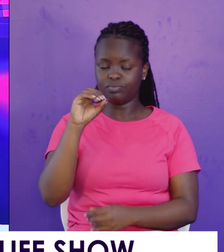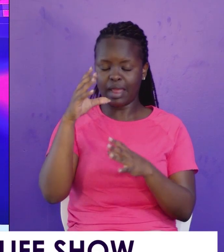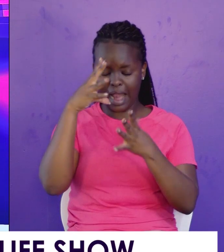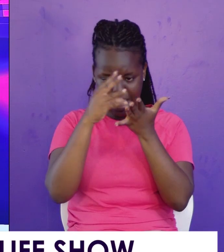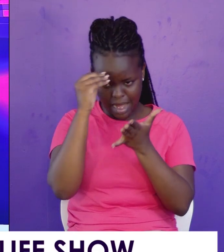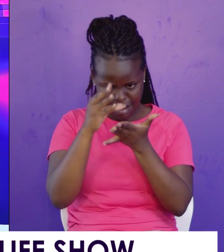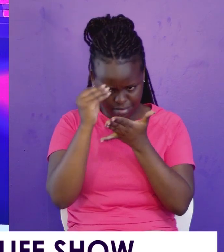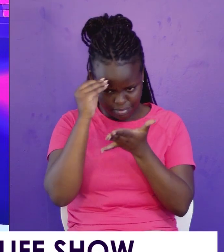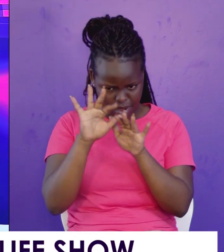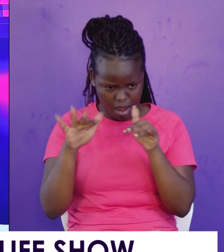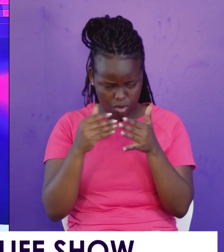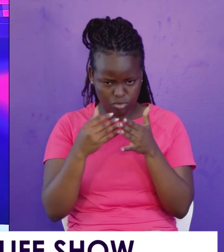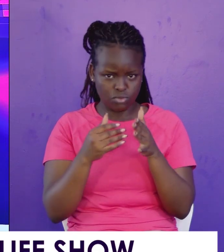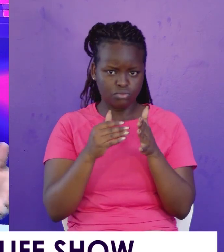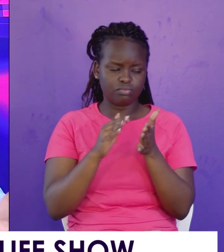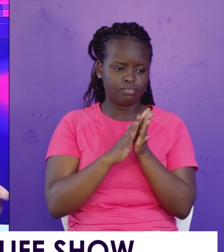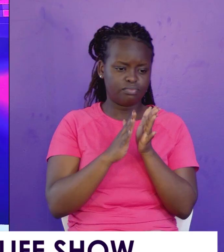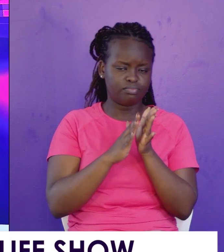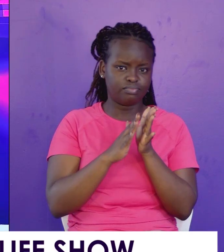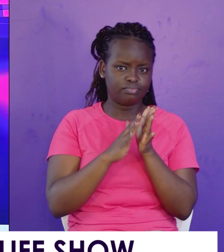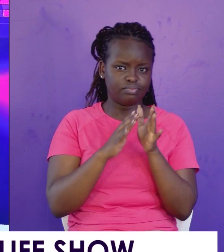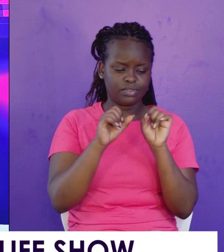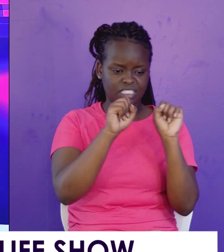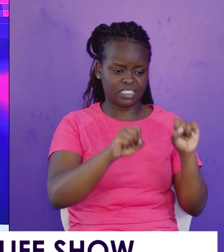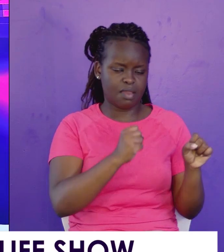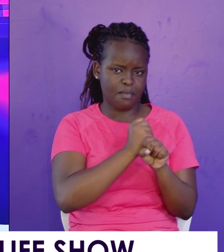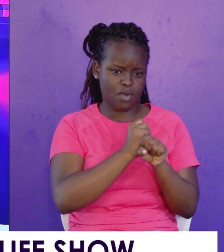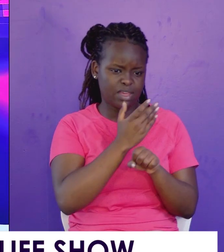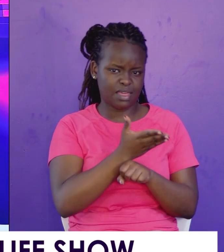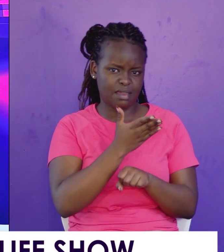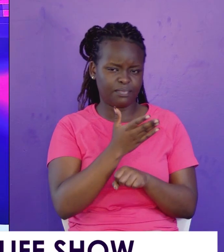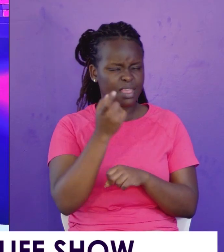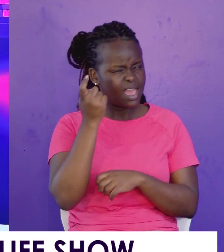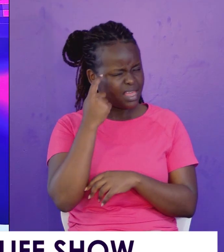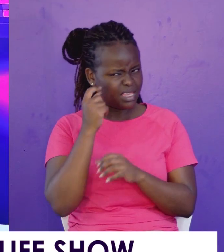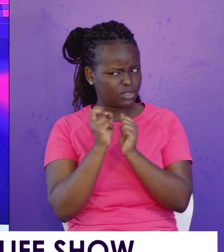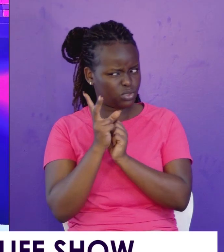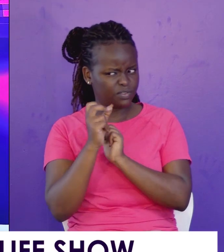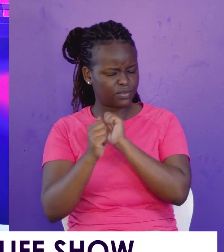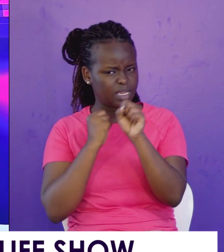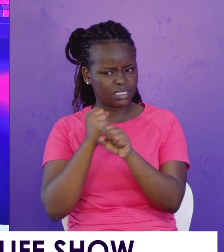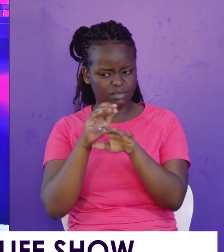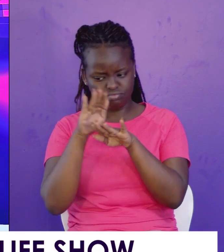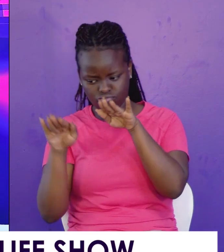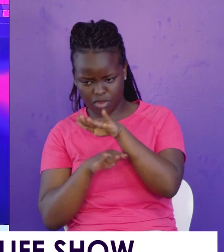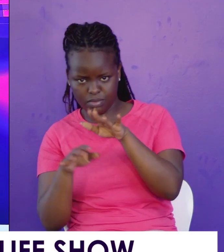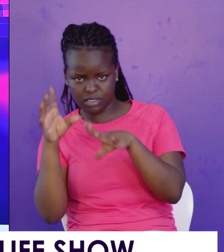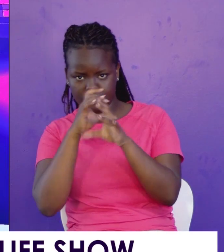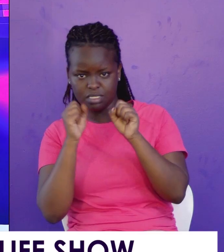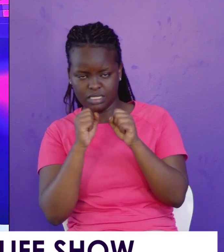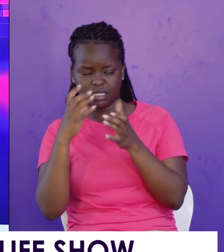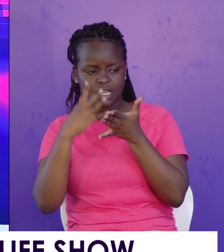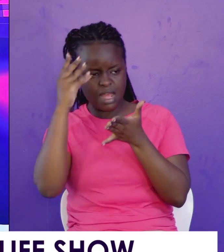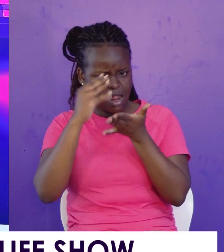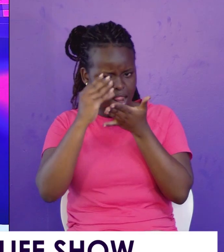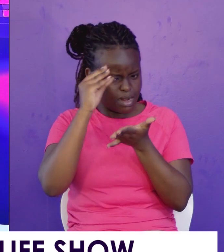And so by the time he was becoming president, he was also vice president for, I think, 12 years. Okay. So at that time, you learn how to